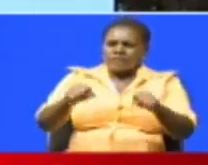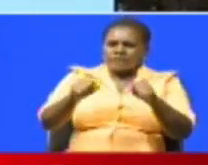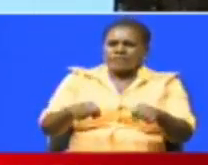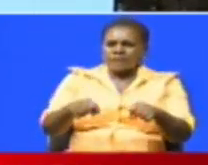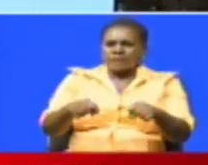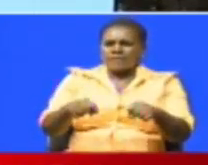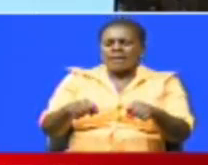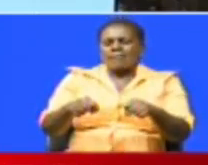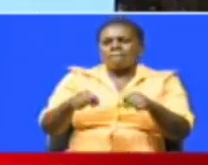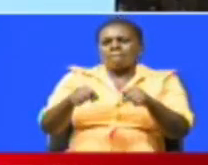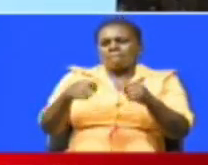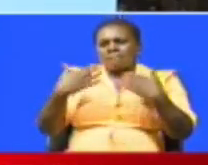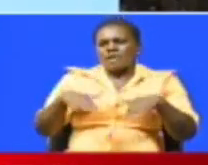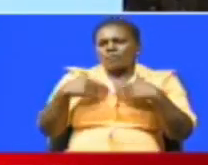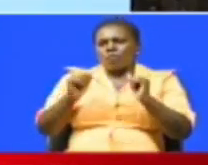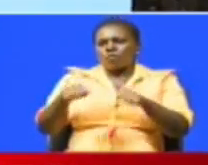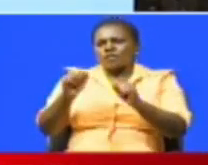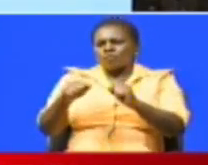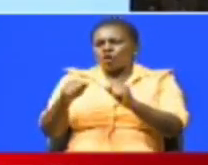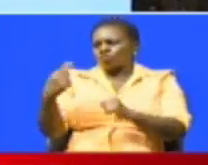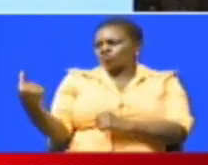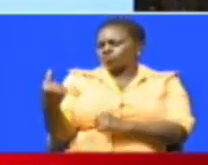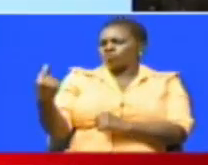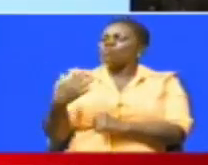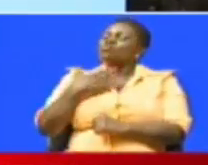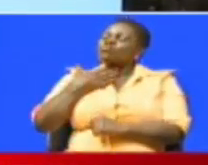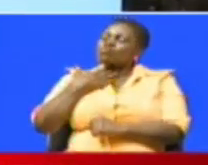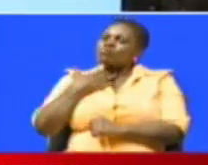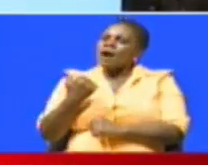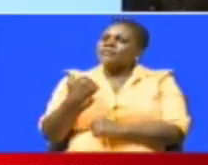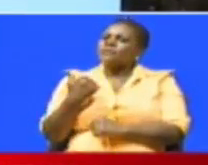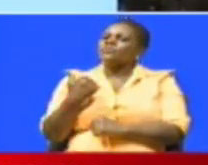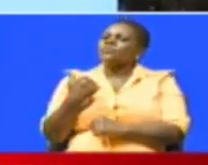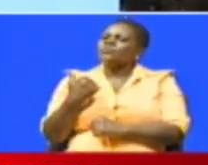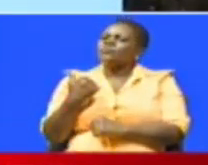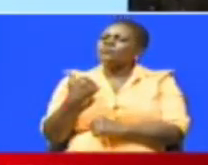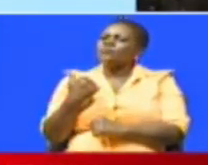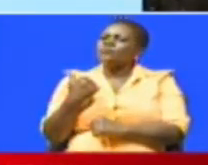the kind of numbers that one might have to quarantine, that is why